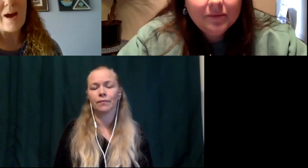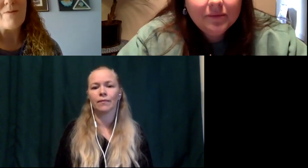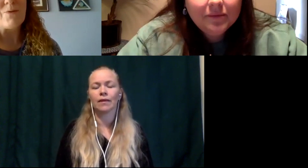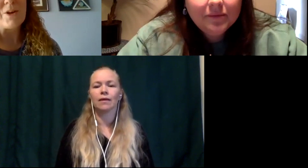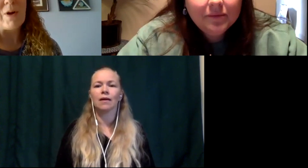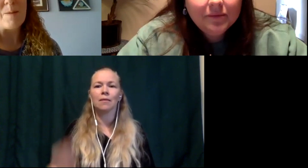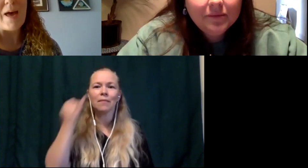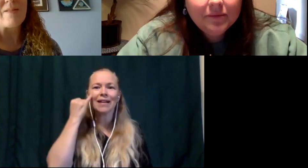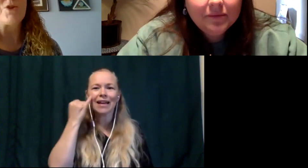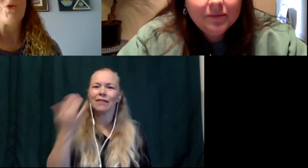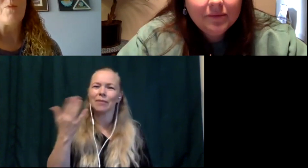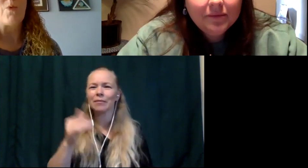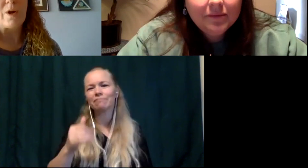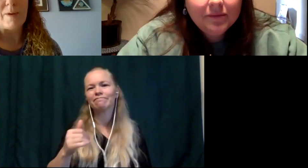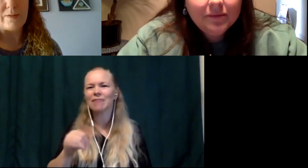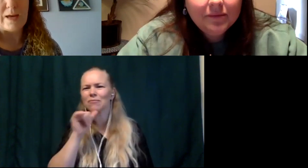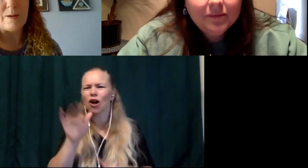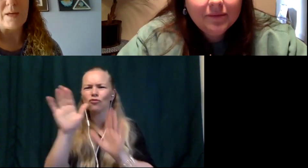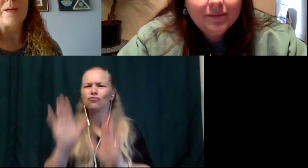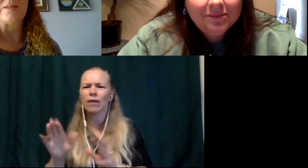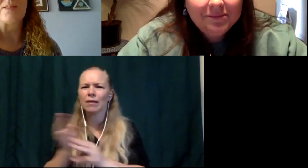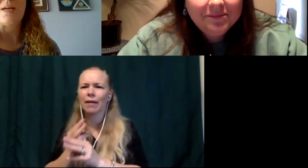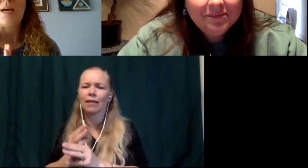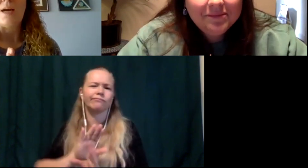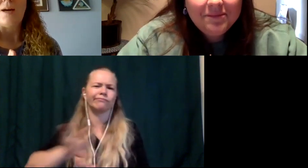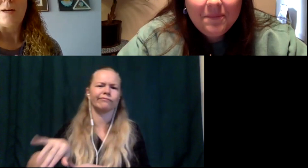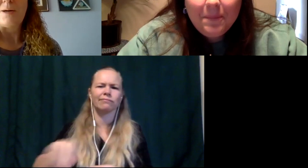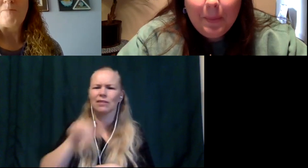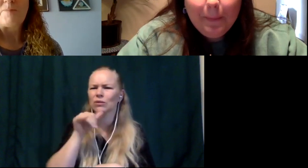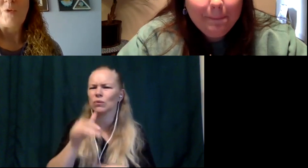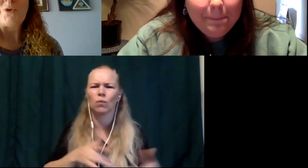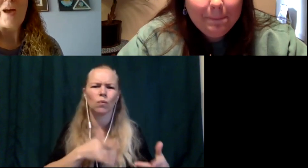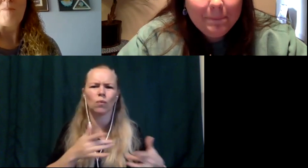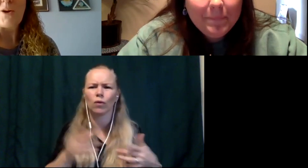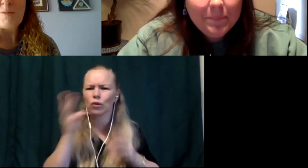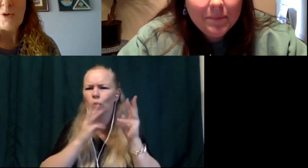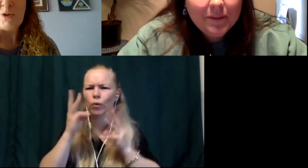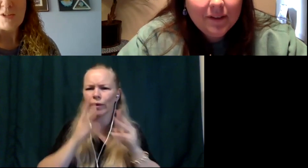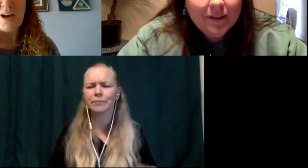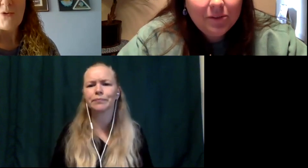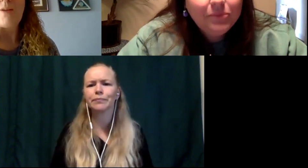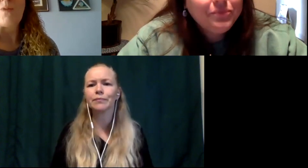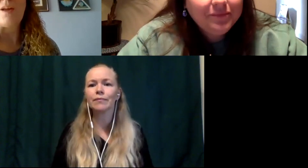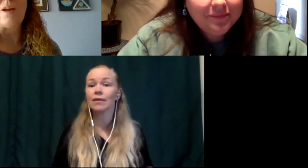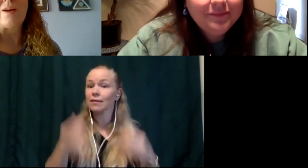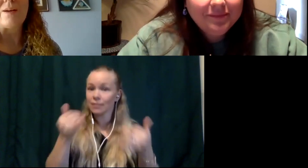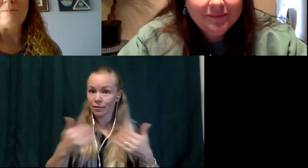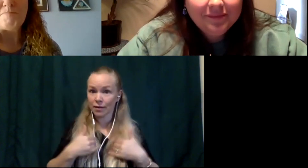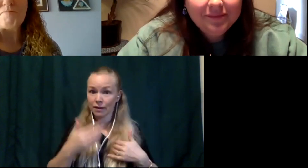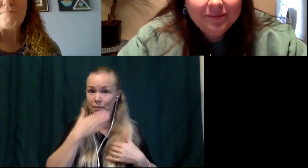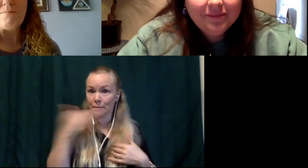if you're not really great at math, don't worry about that, because we do have better computers now, and we